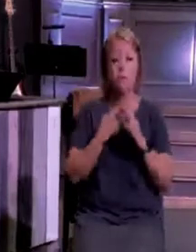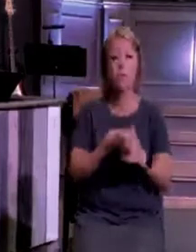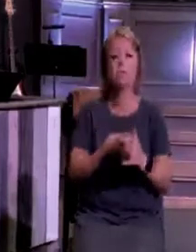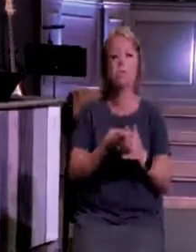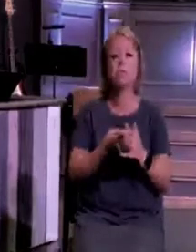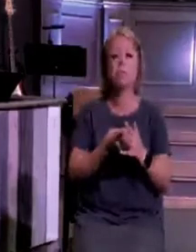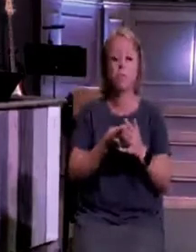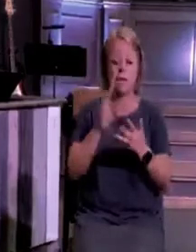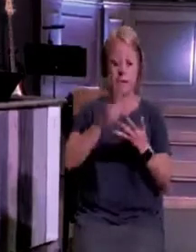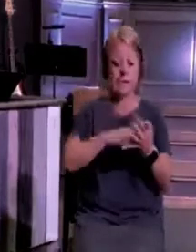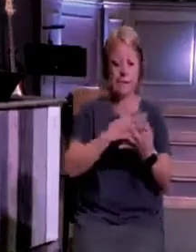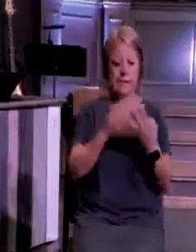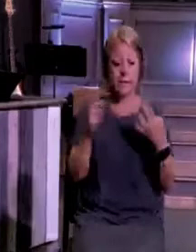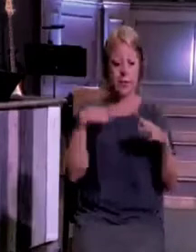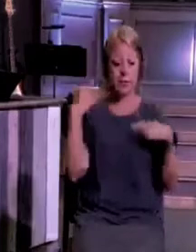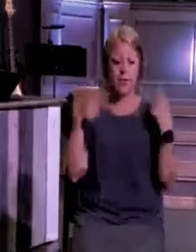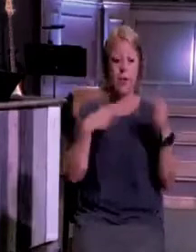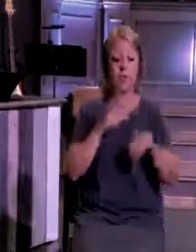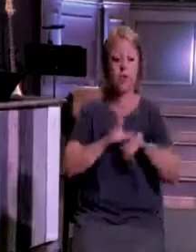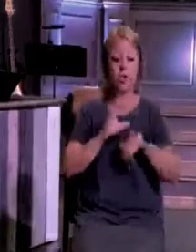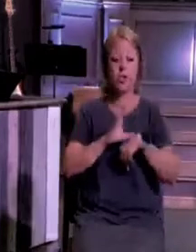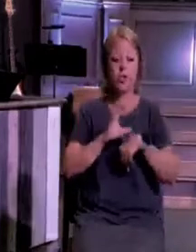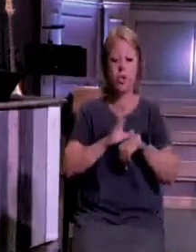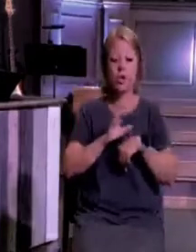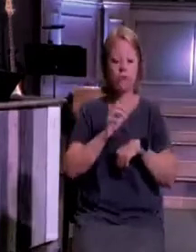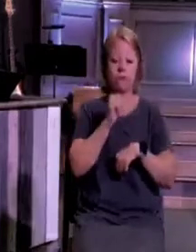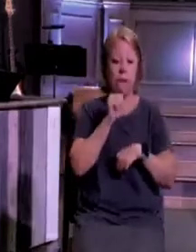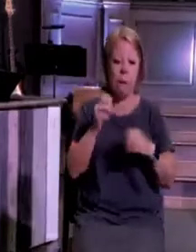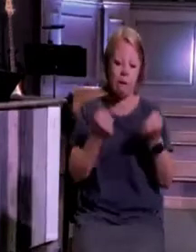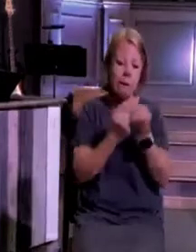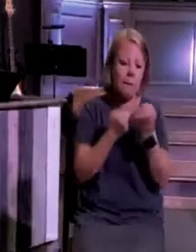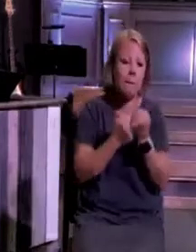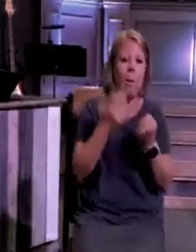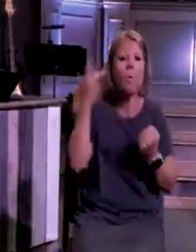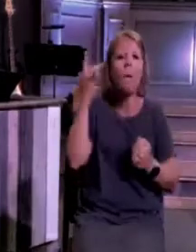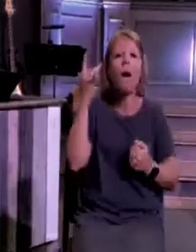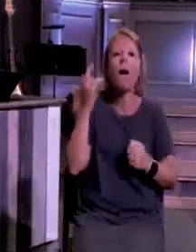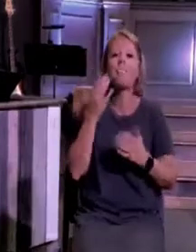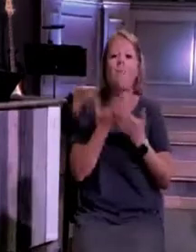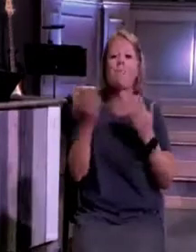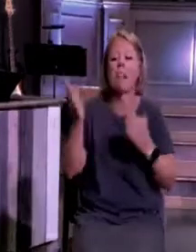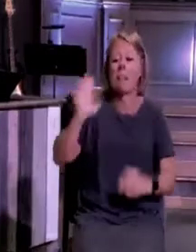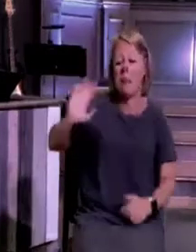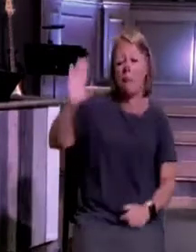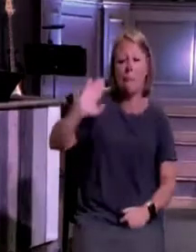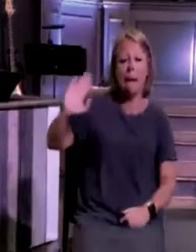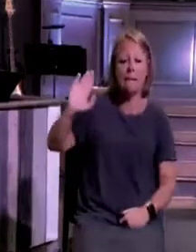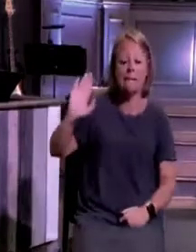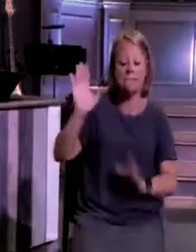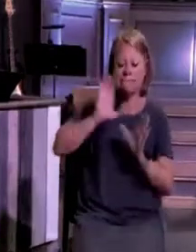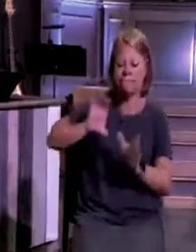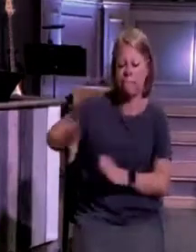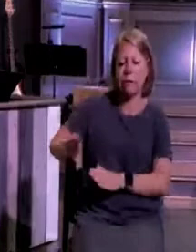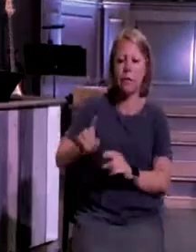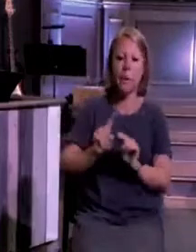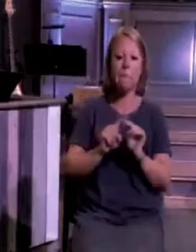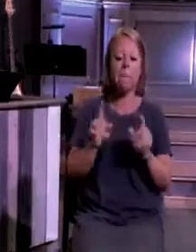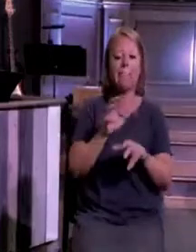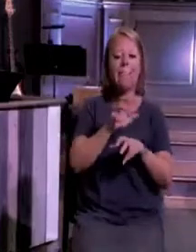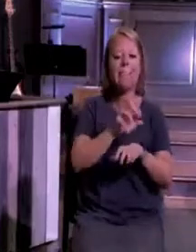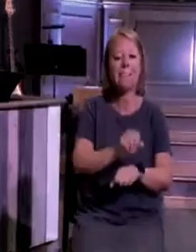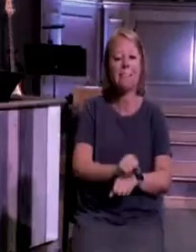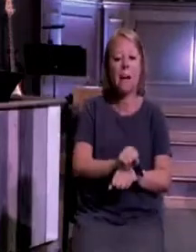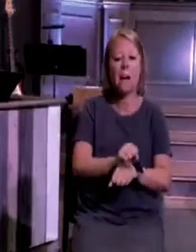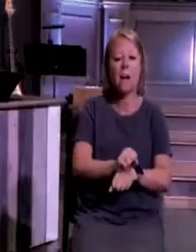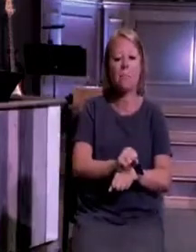begin to schedule revivals, the church would not support it because that was a thing of the past, much less the assignment of